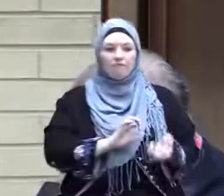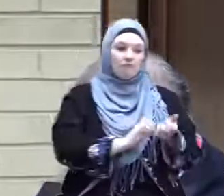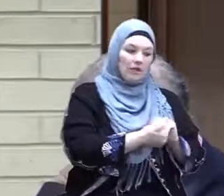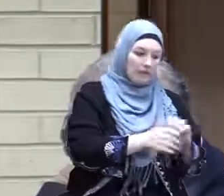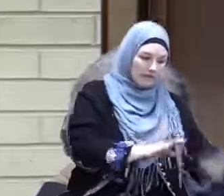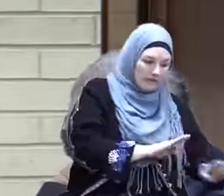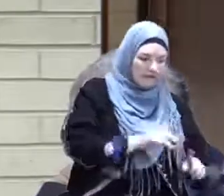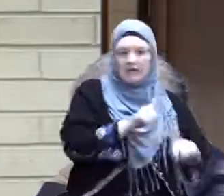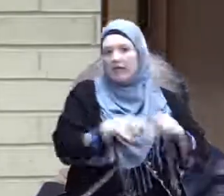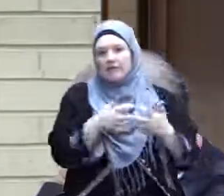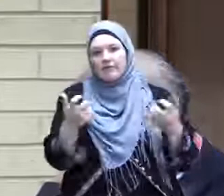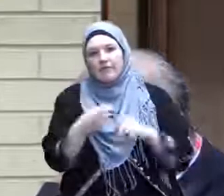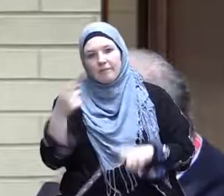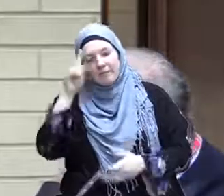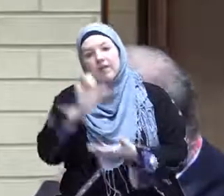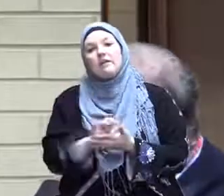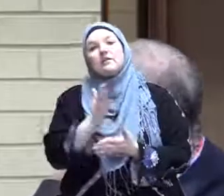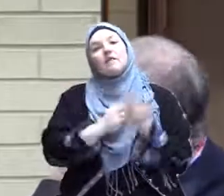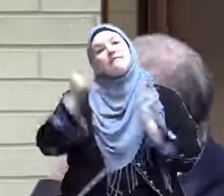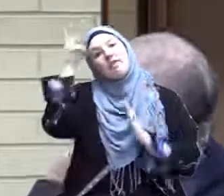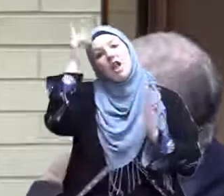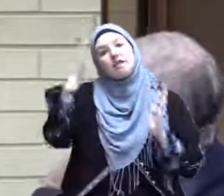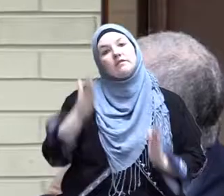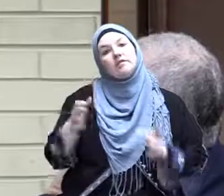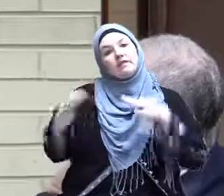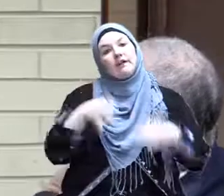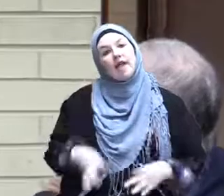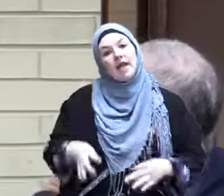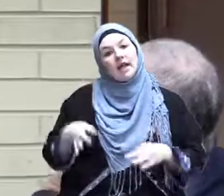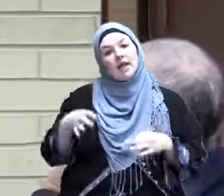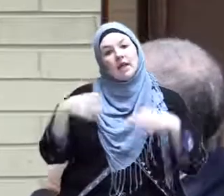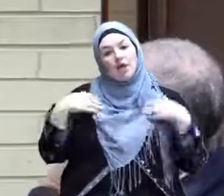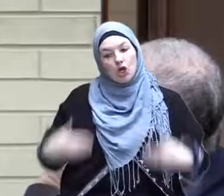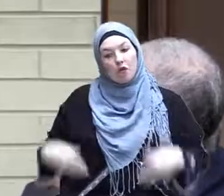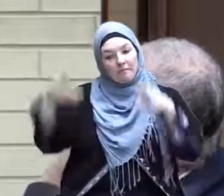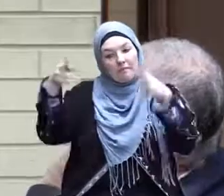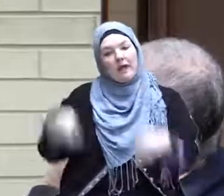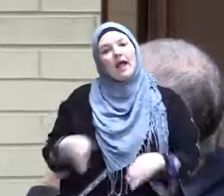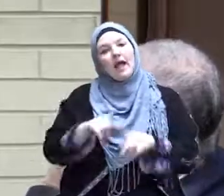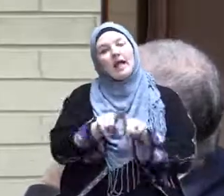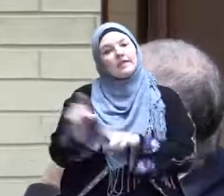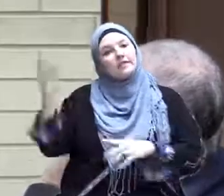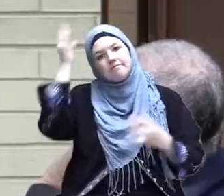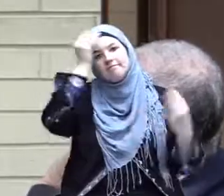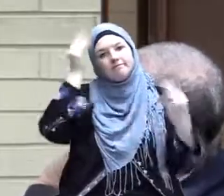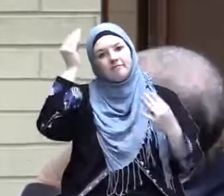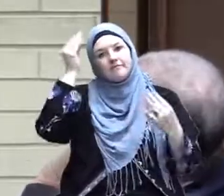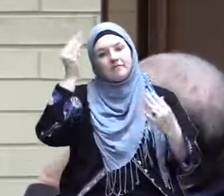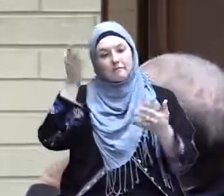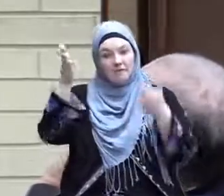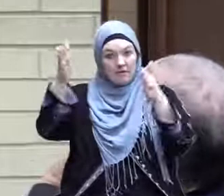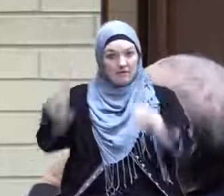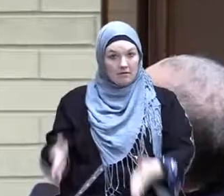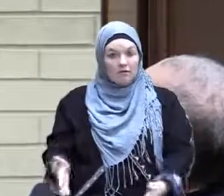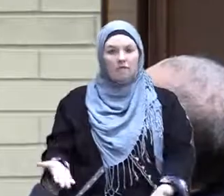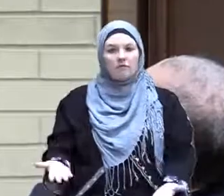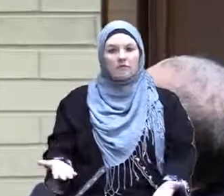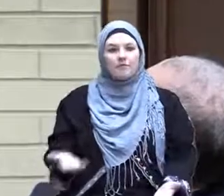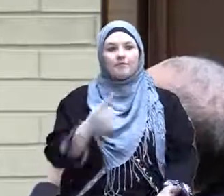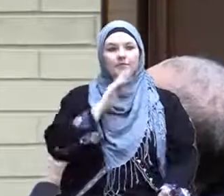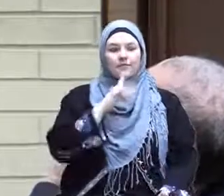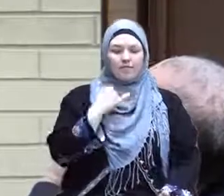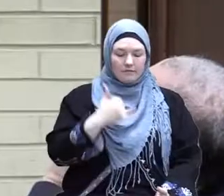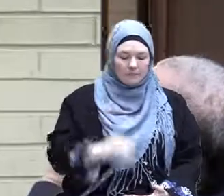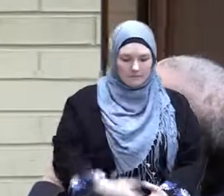when some of the philosophers define man as a thinking creature, and Kant in particular says, "Ana